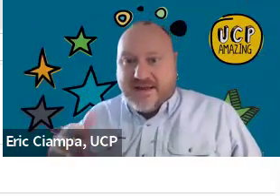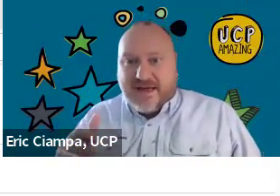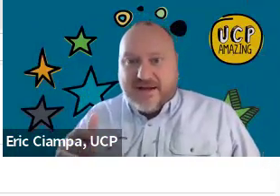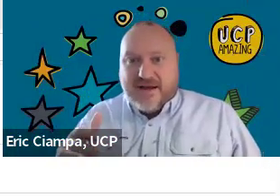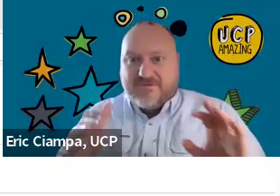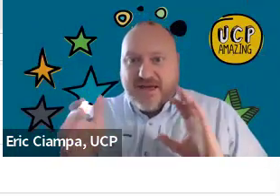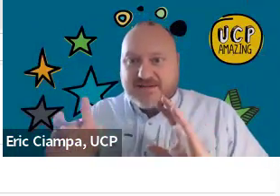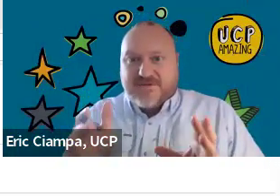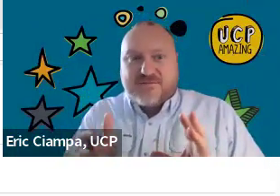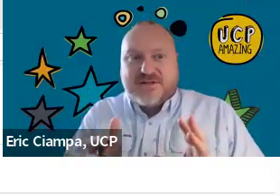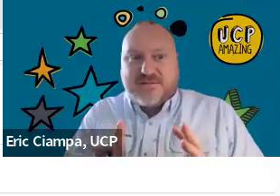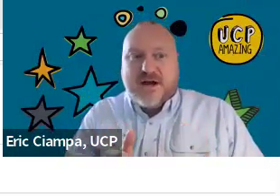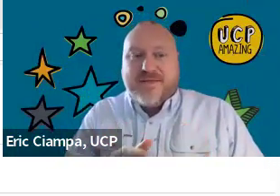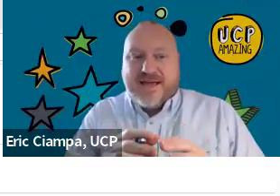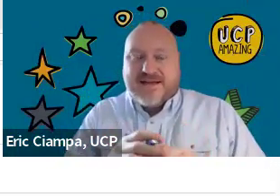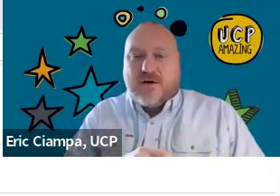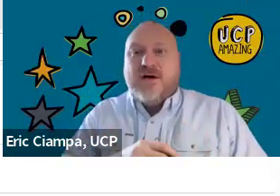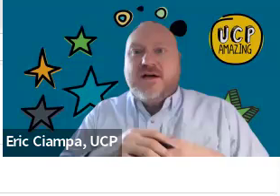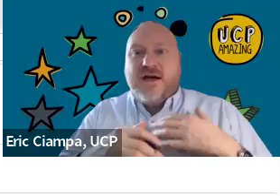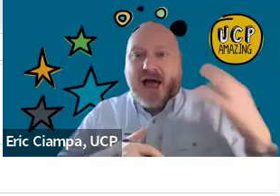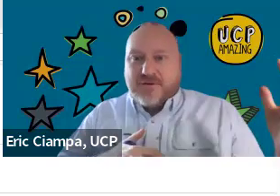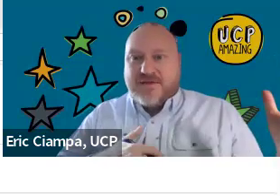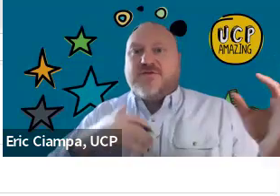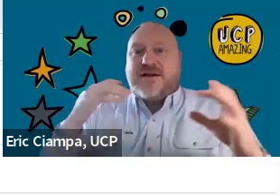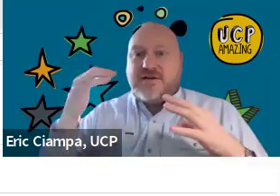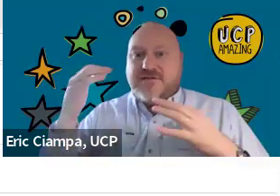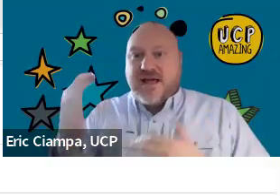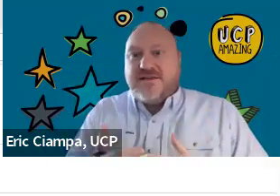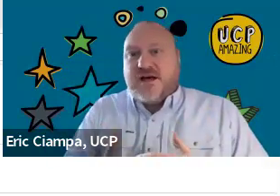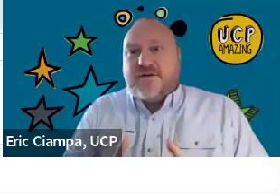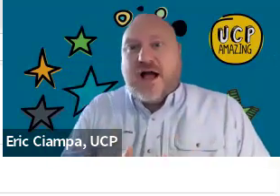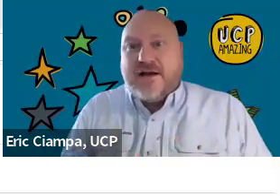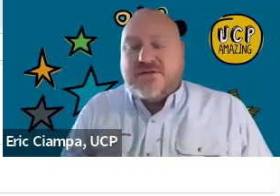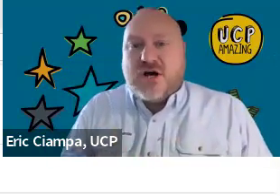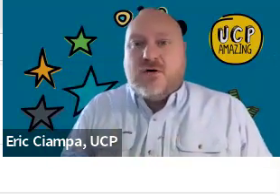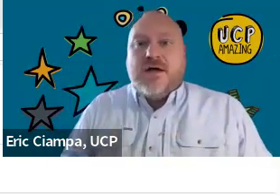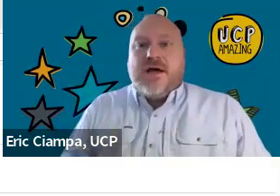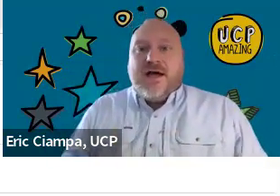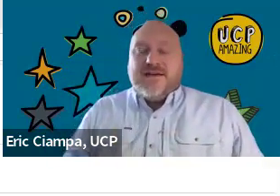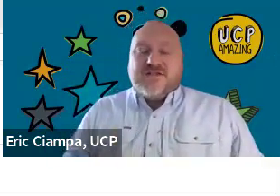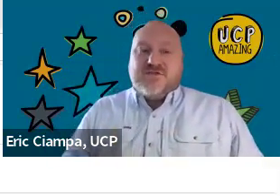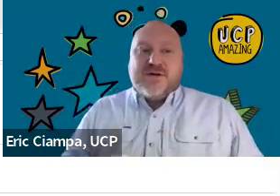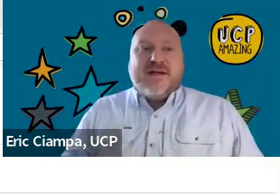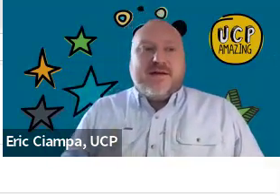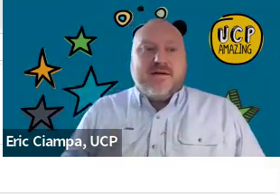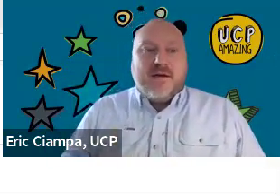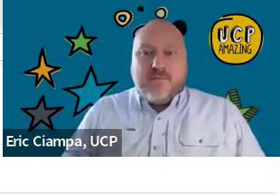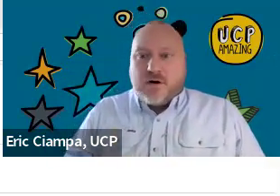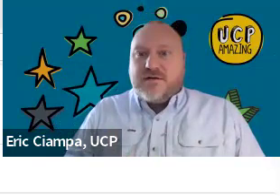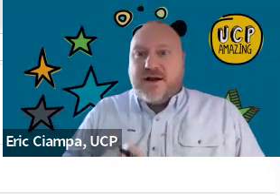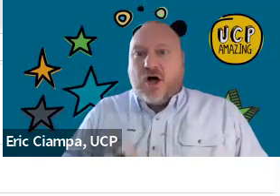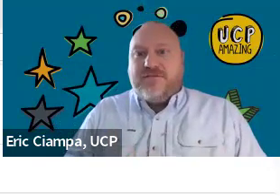27th deadline. And if that's different, please let me know. But that's how I read the directives and these other items. So I think it's just